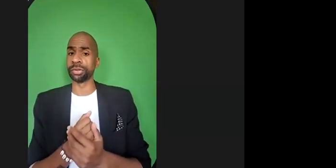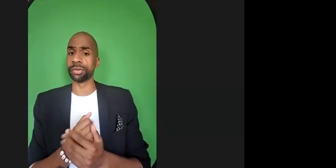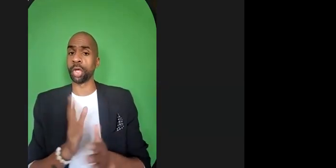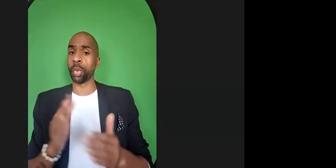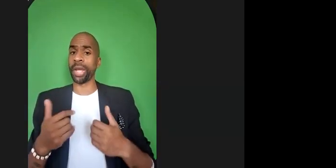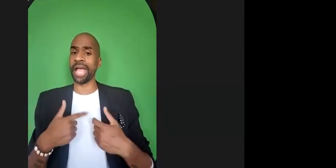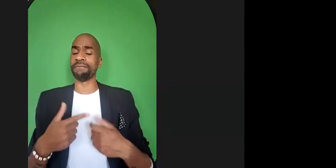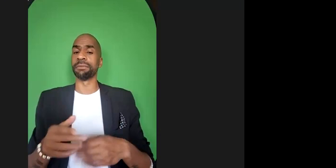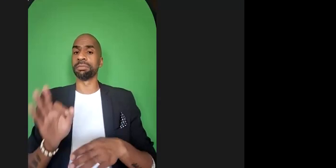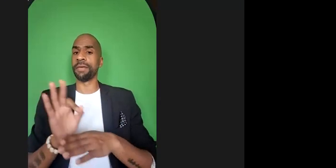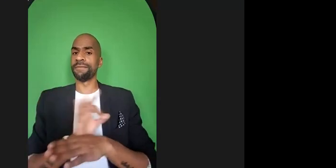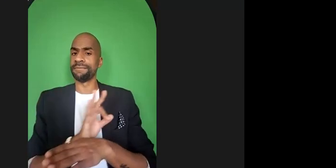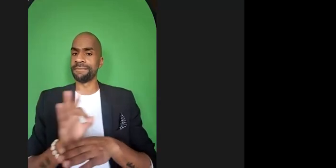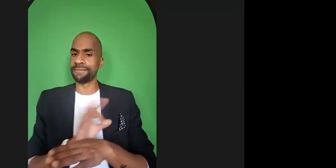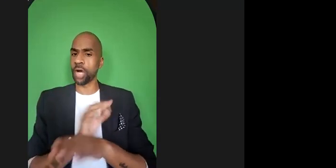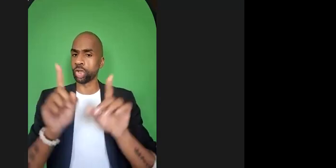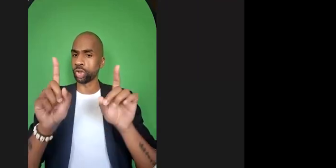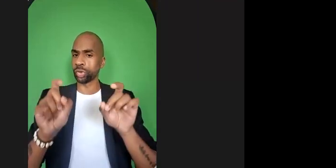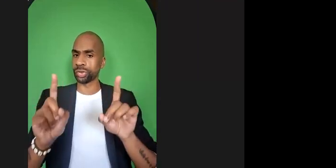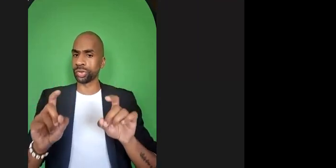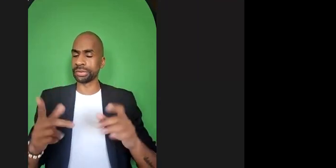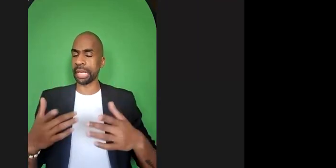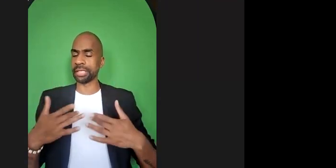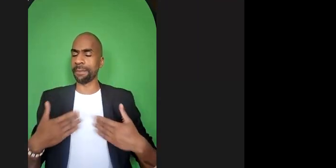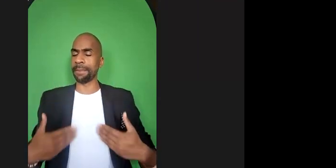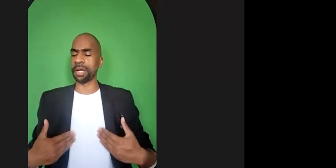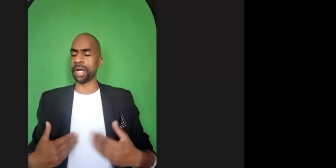function tests and spirometry, different ways of assessing that. So,